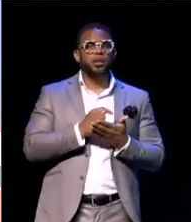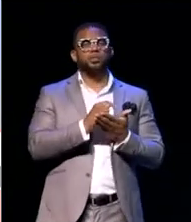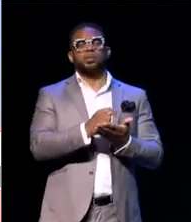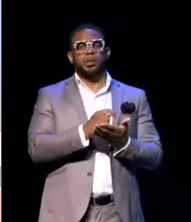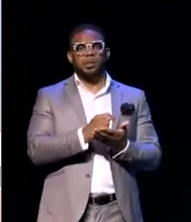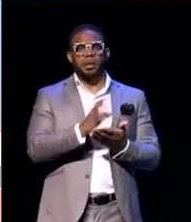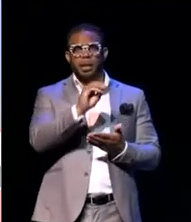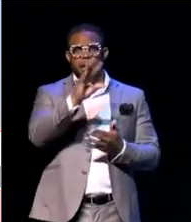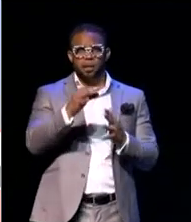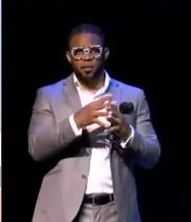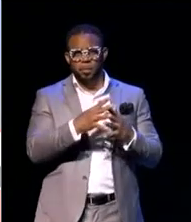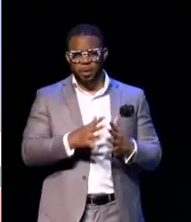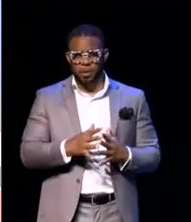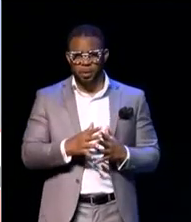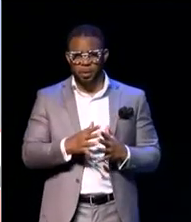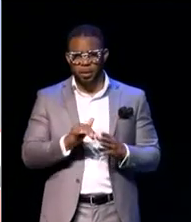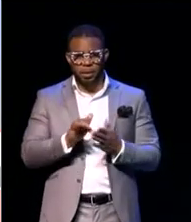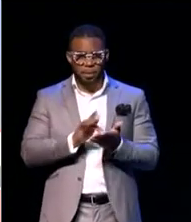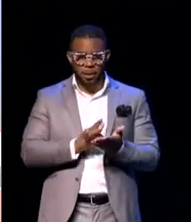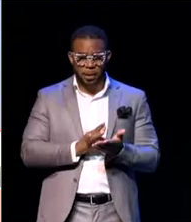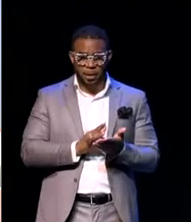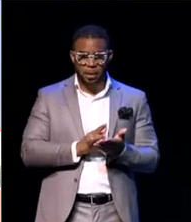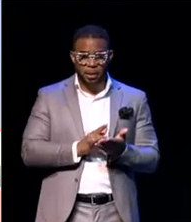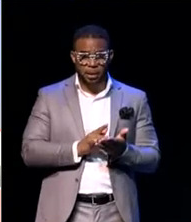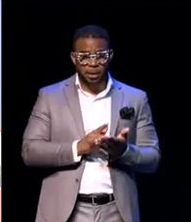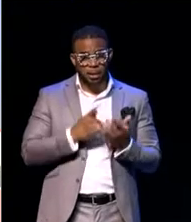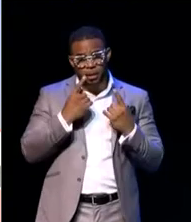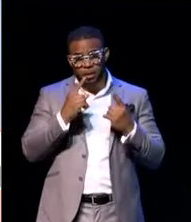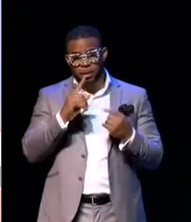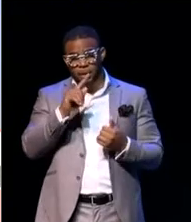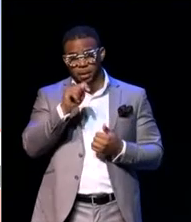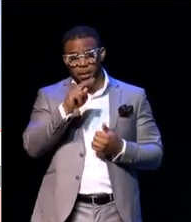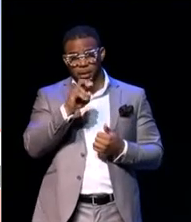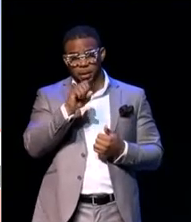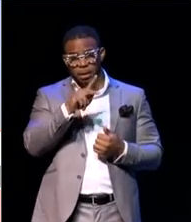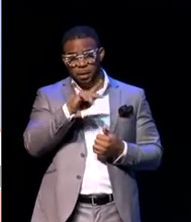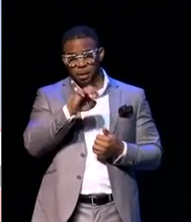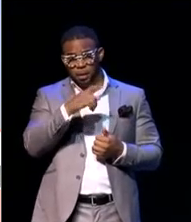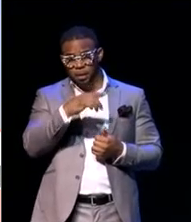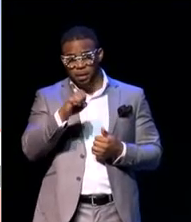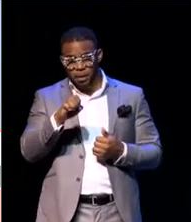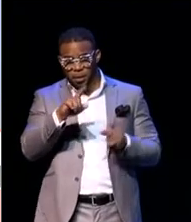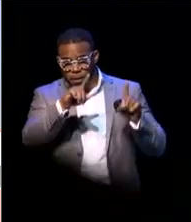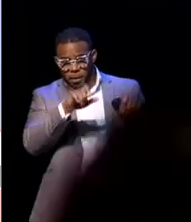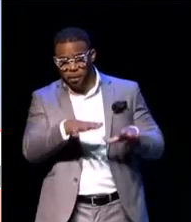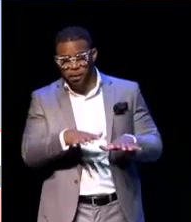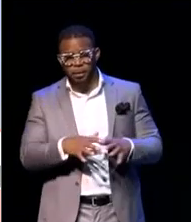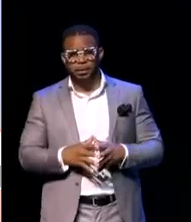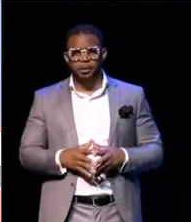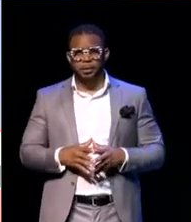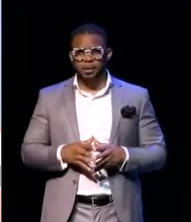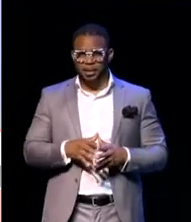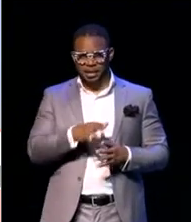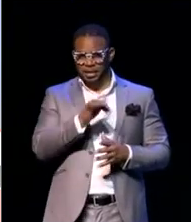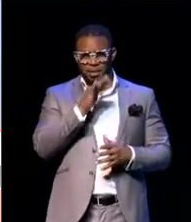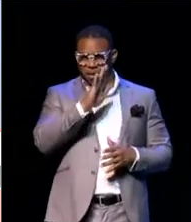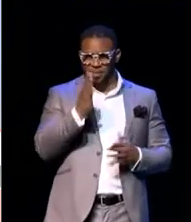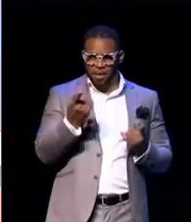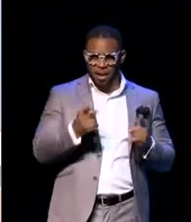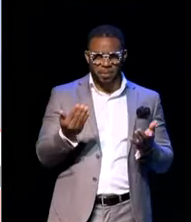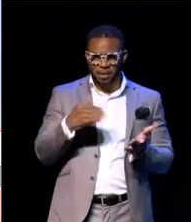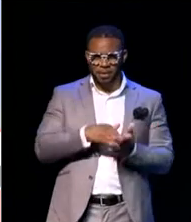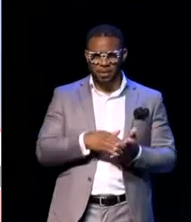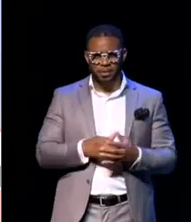treated African Americans in medicine, the infamous Tuskegee experiments. That will never